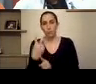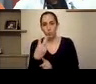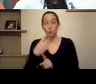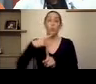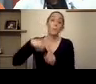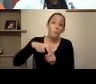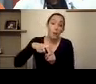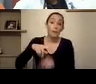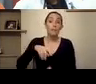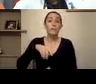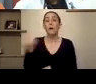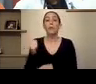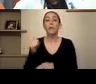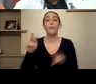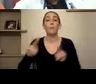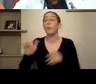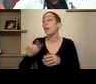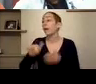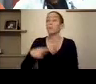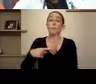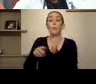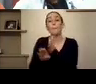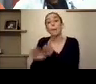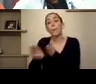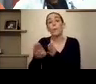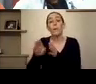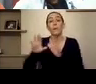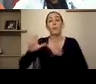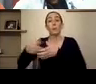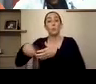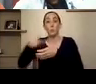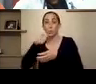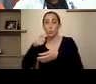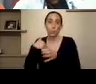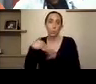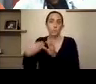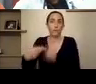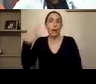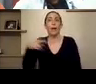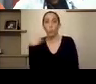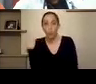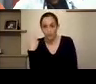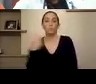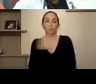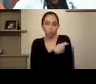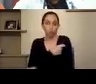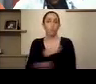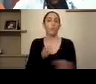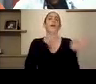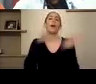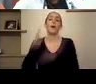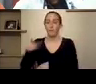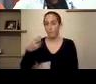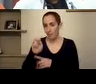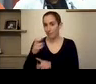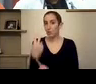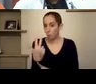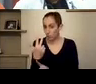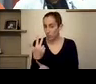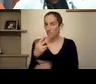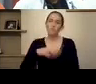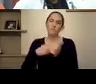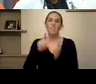are high risk in the general population. And then you move into phase 3, which will be late fall and into next